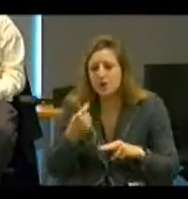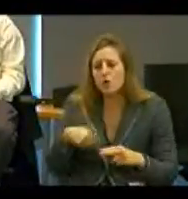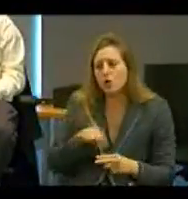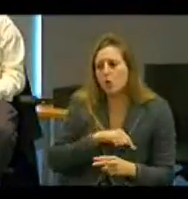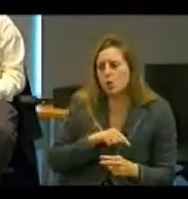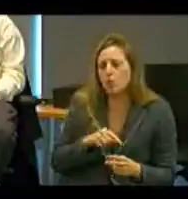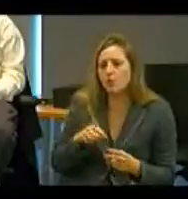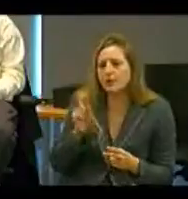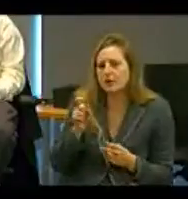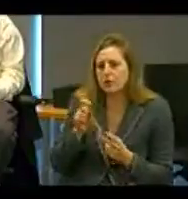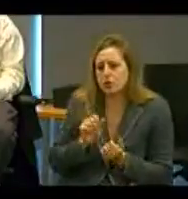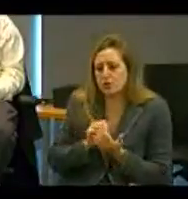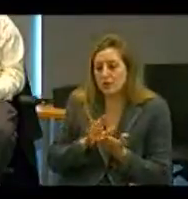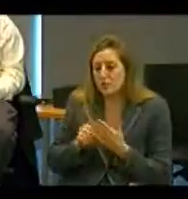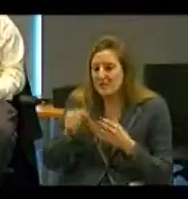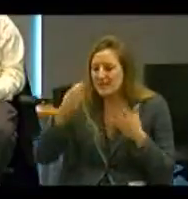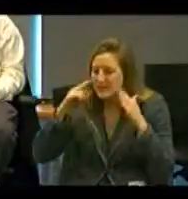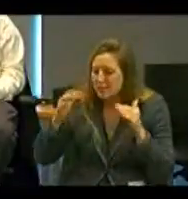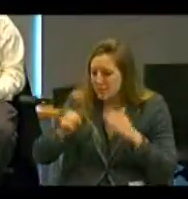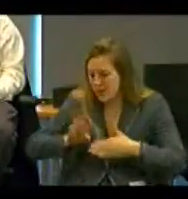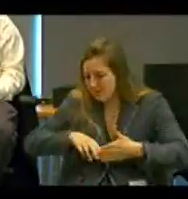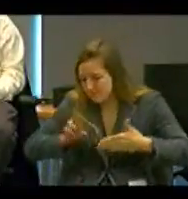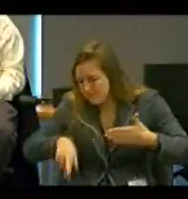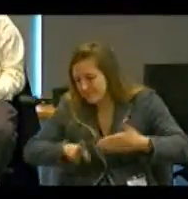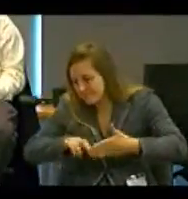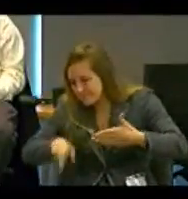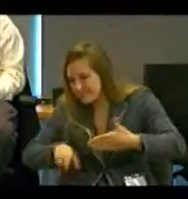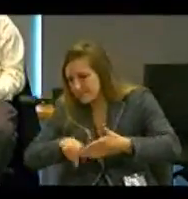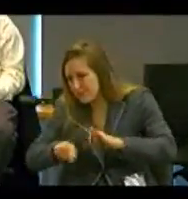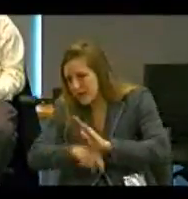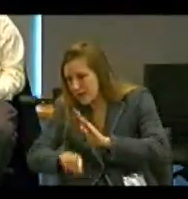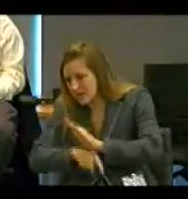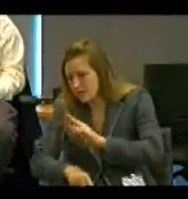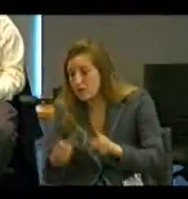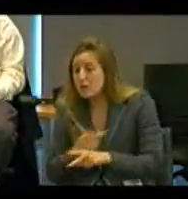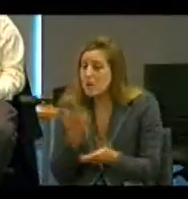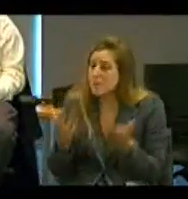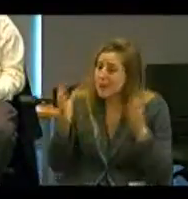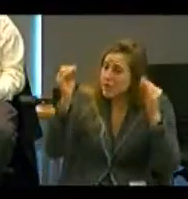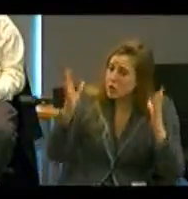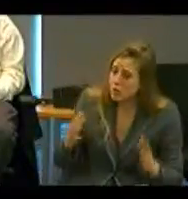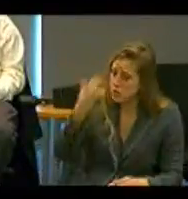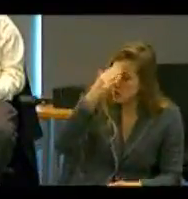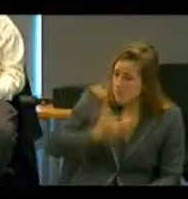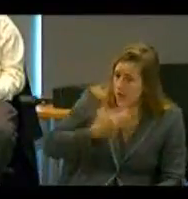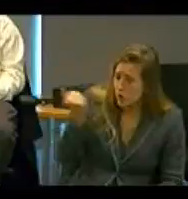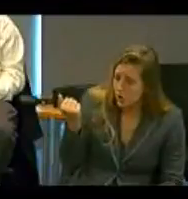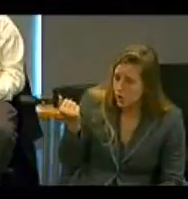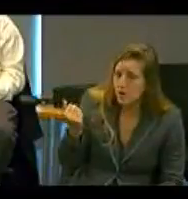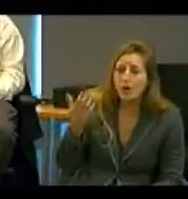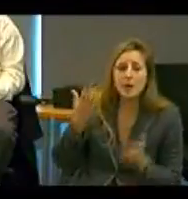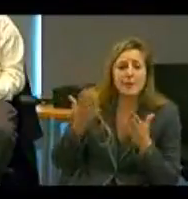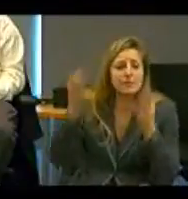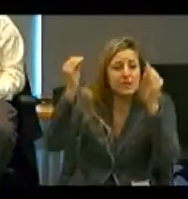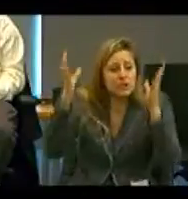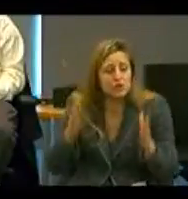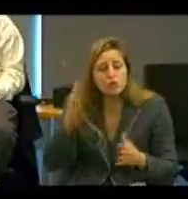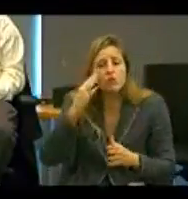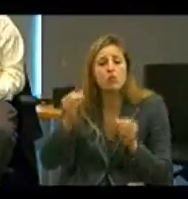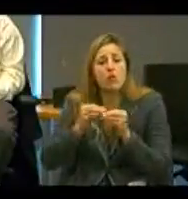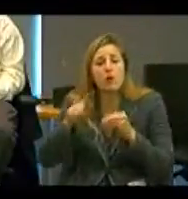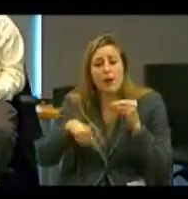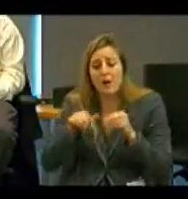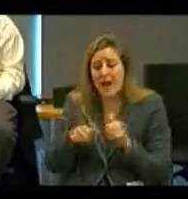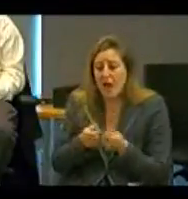and we should expect bad consequences. Because maybe teachers know better. Maybe they know more about how to manage their classrooms than